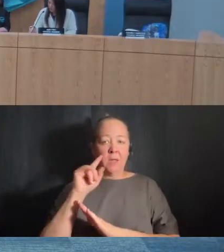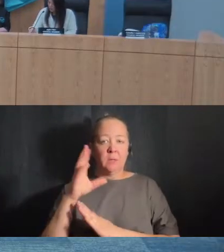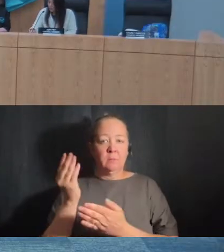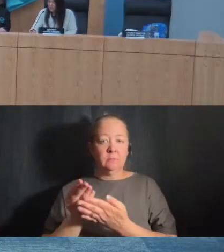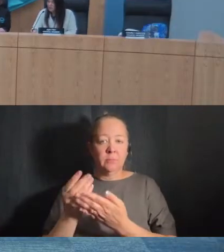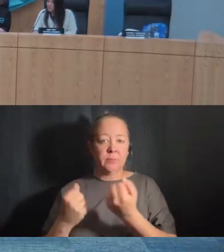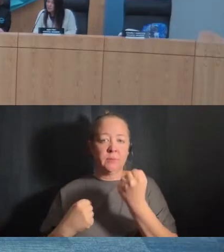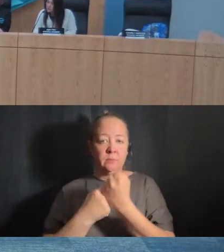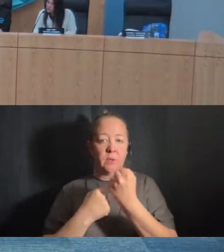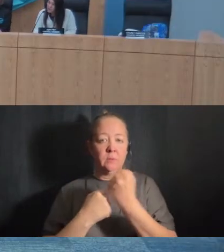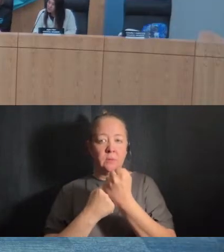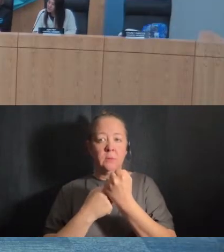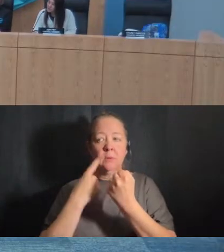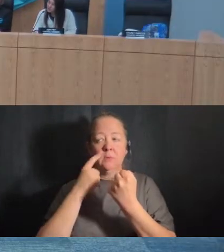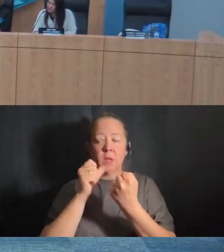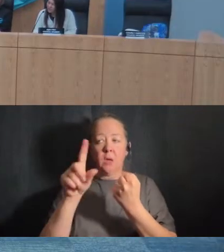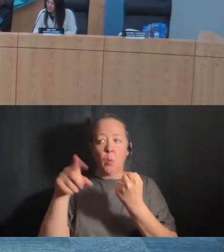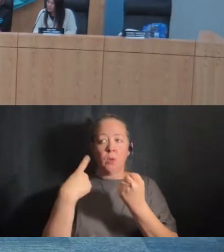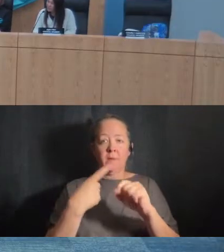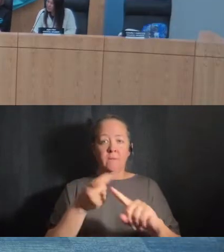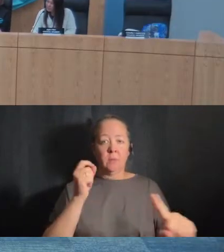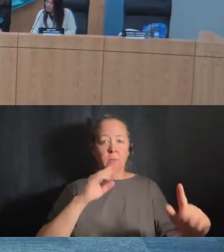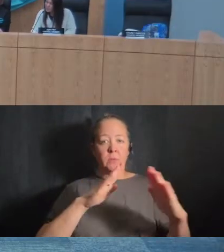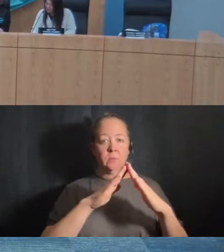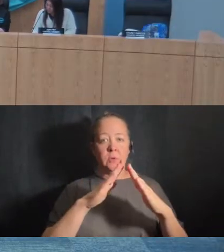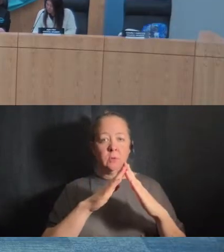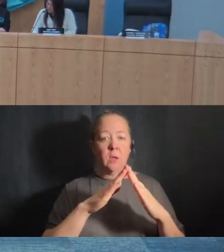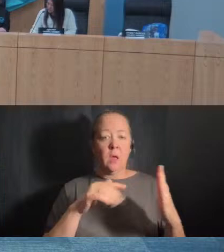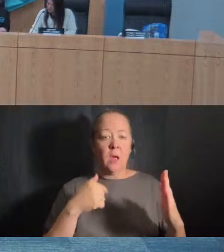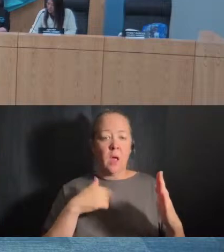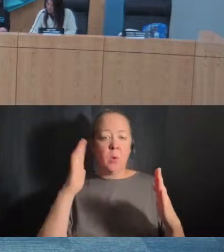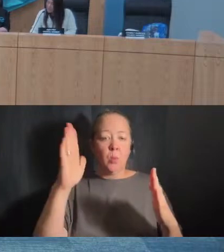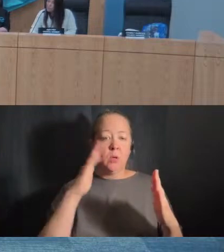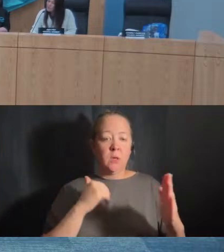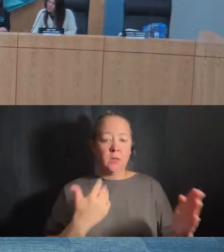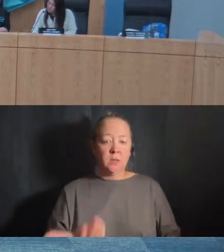town. I would suggest a project charge for Cheverly Day, but I don't think we would get one.